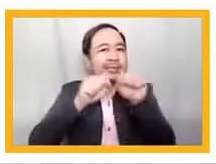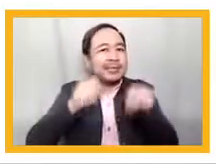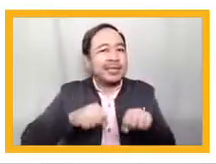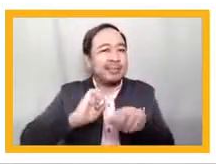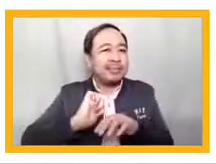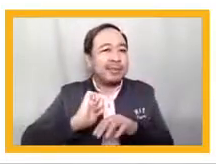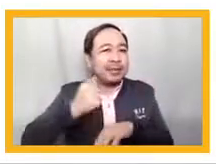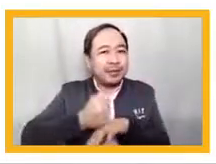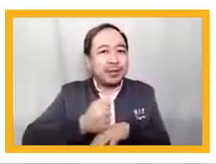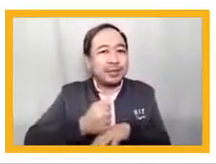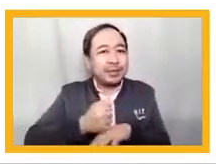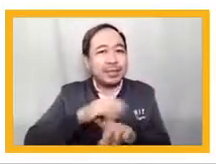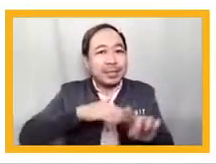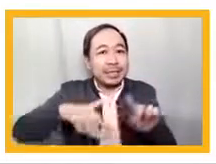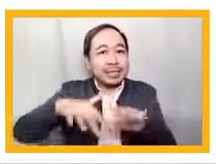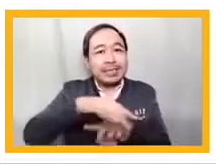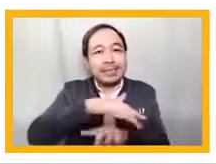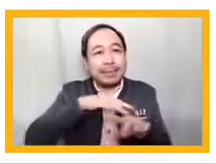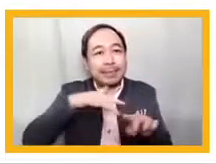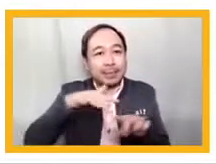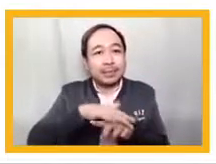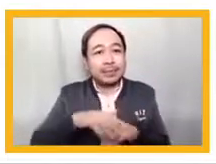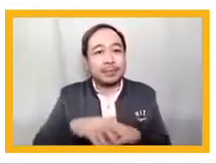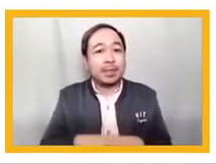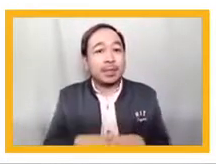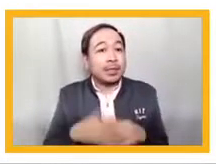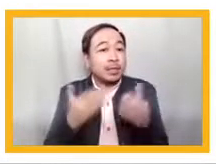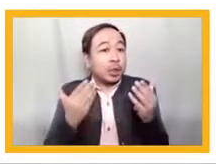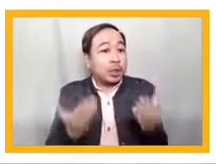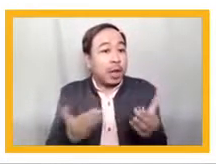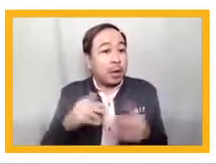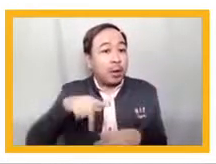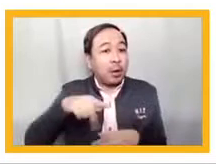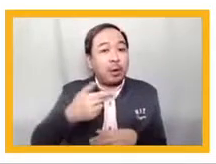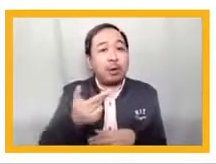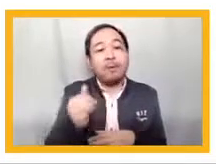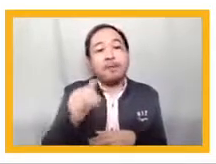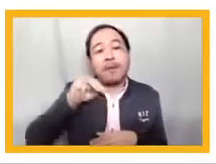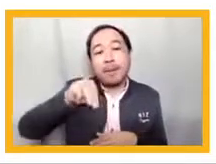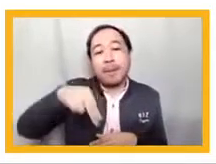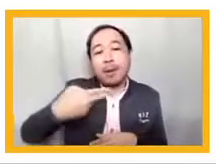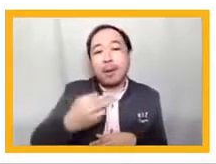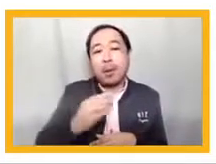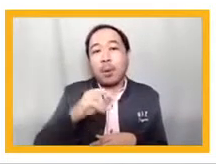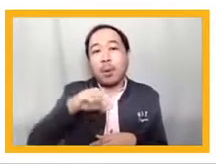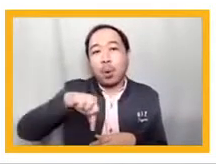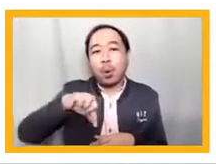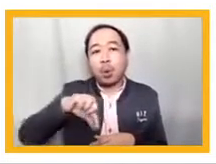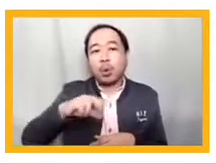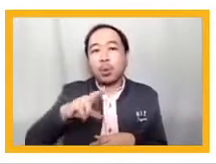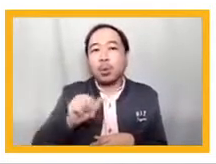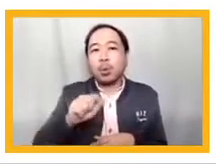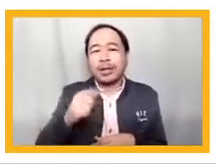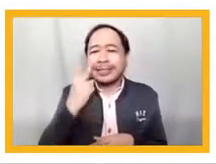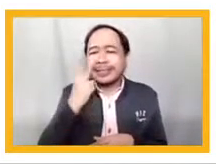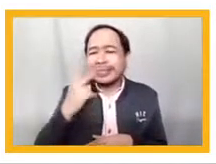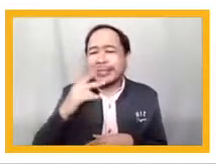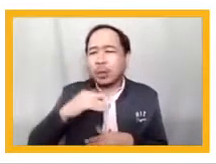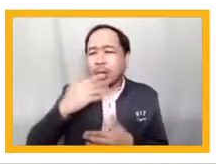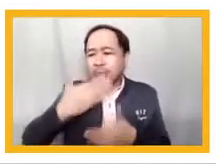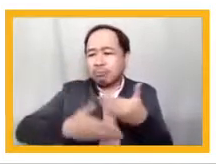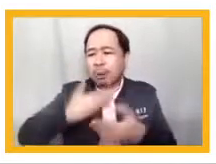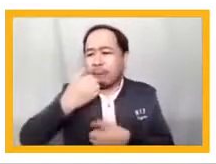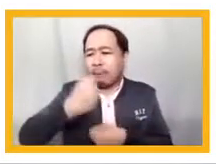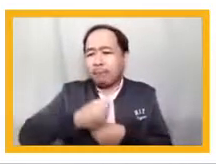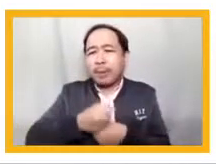Hong Quat about the work that is happening currently in Vietnam. And Mr. Quat